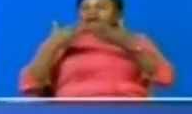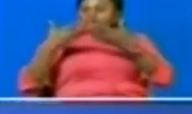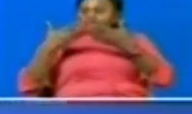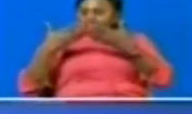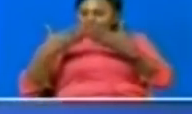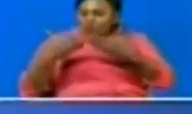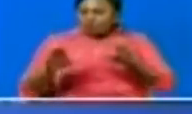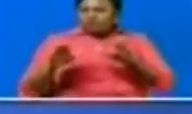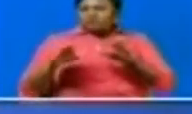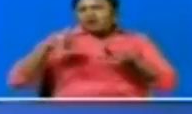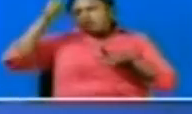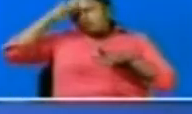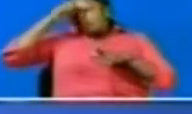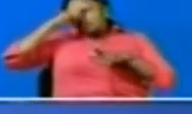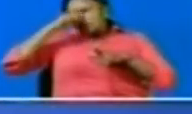of integrity,